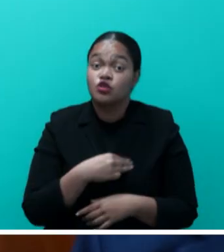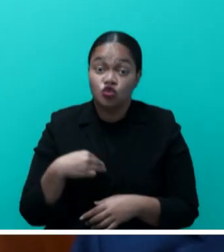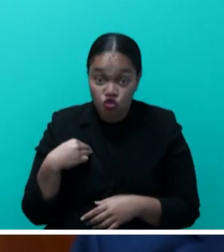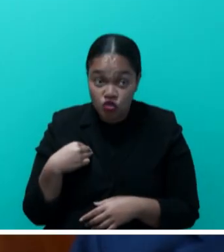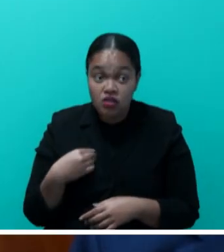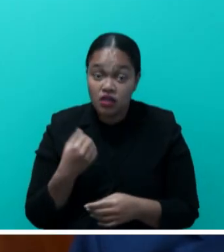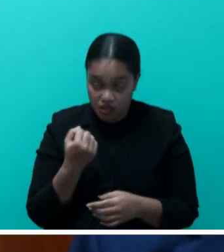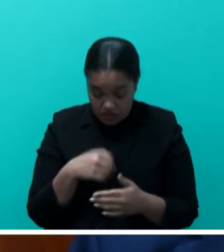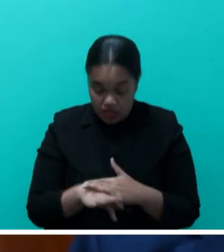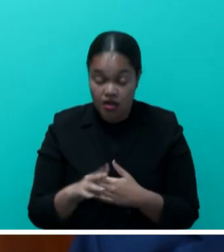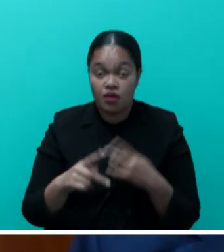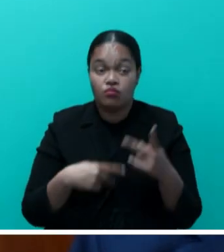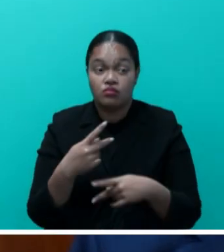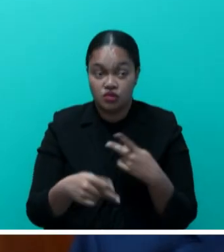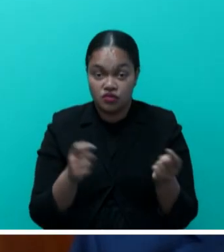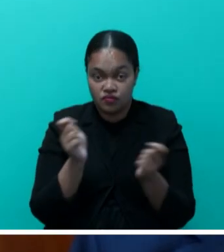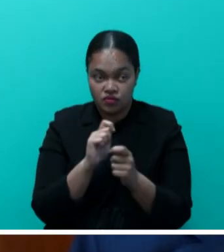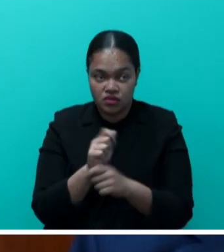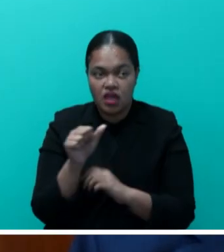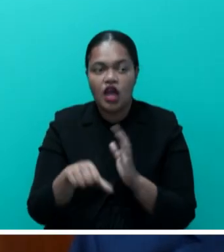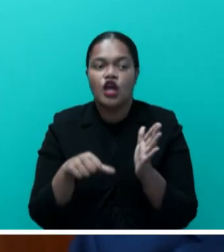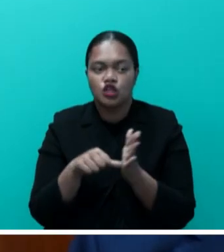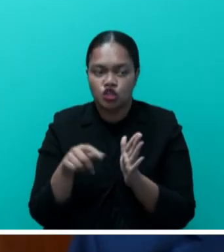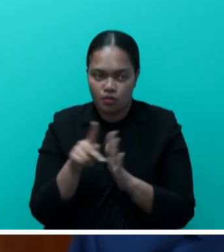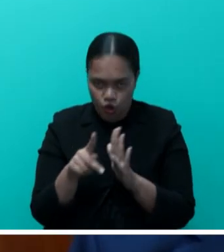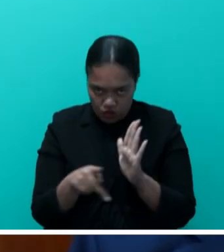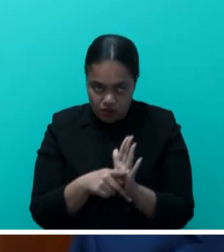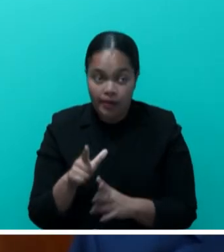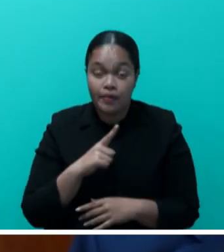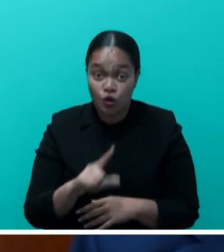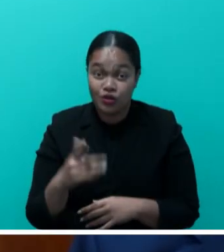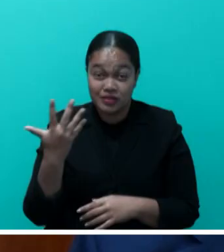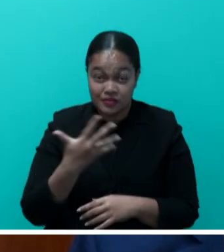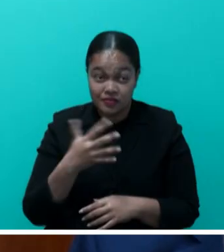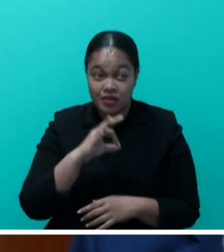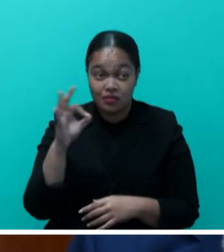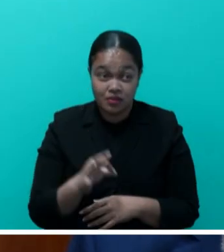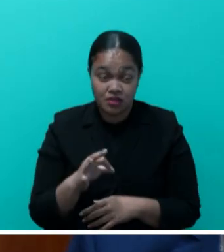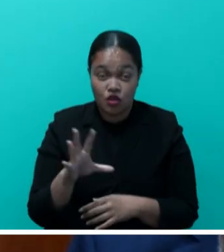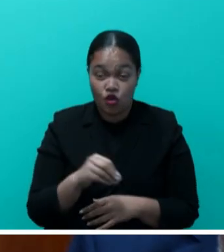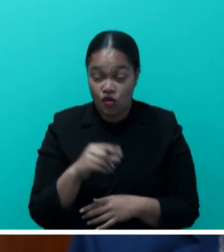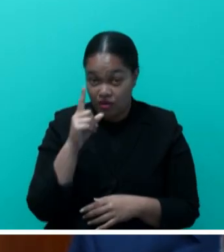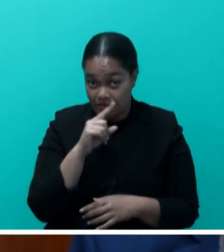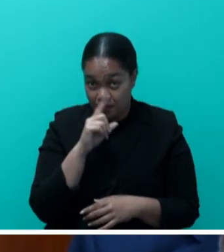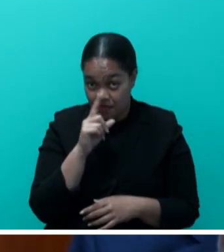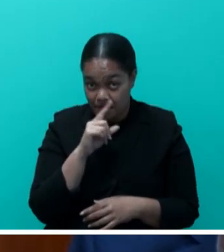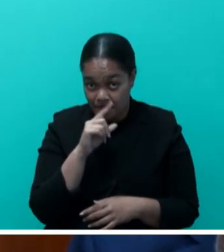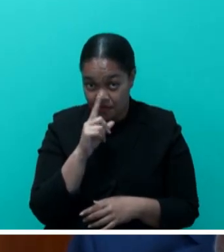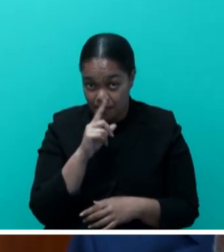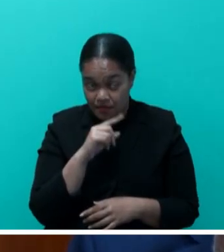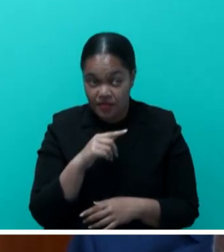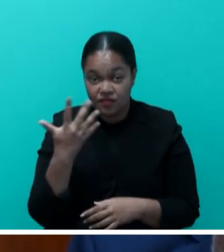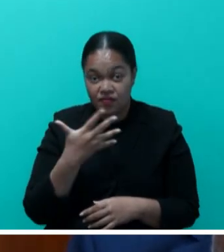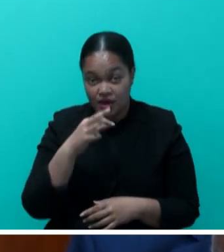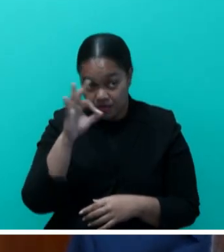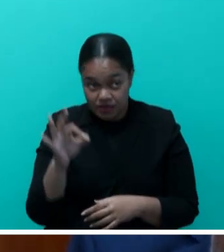the process of formulating its aging policy. Because of 15% of our population, we do